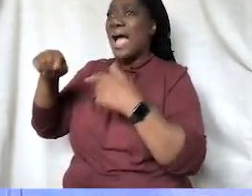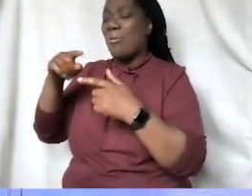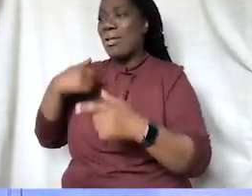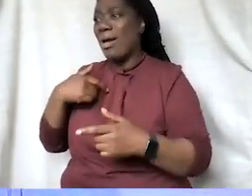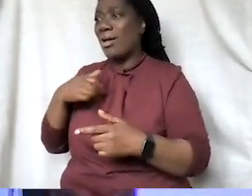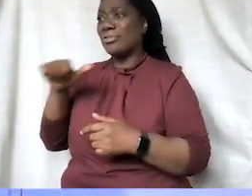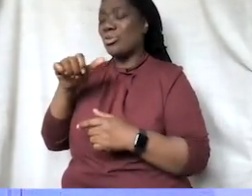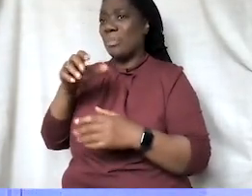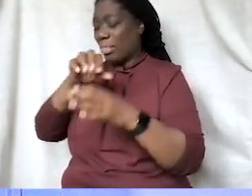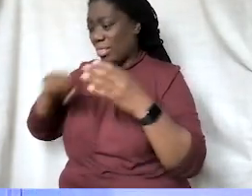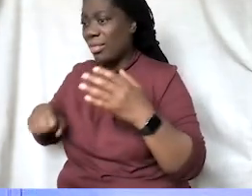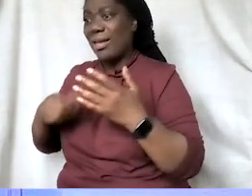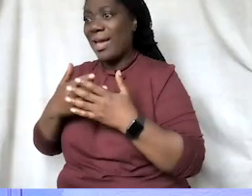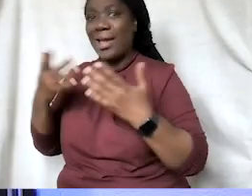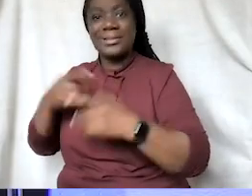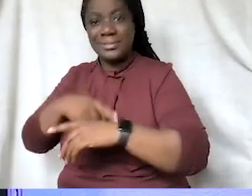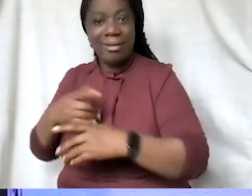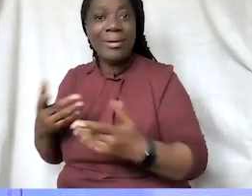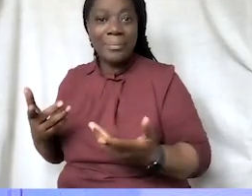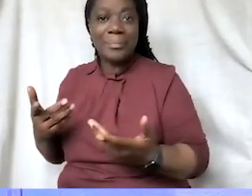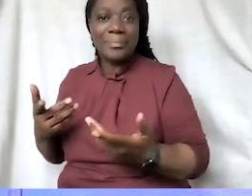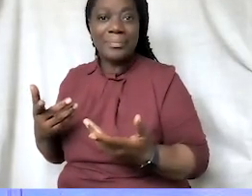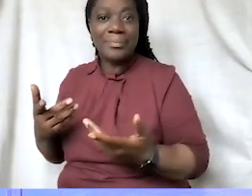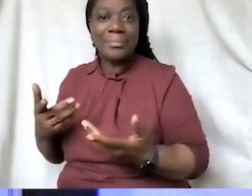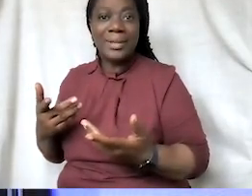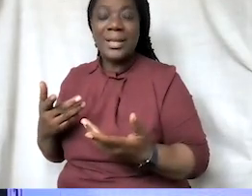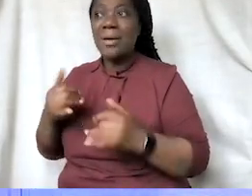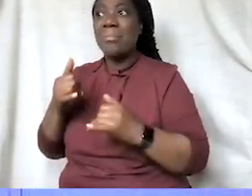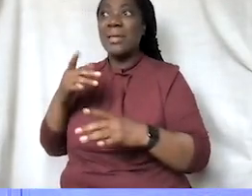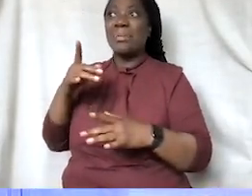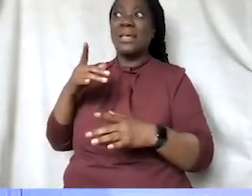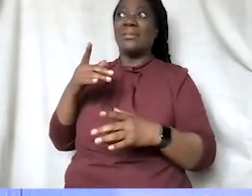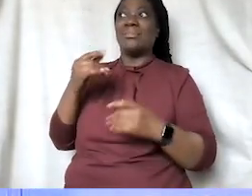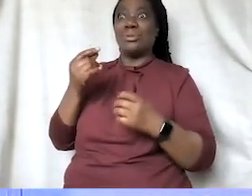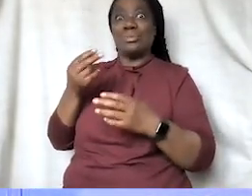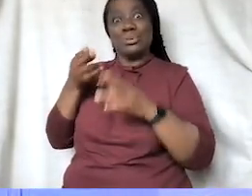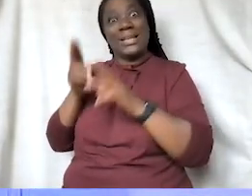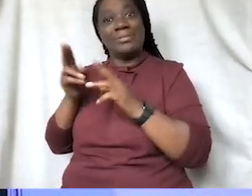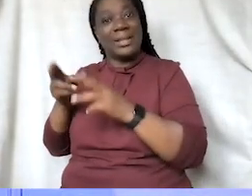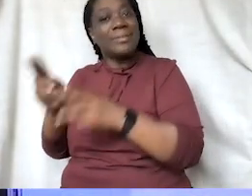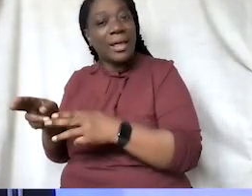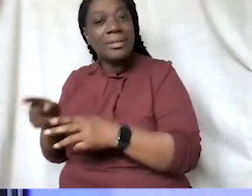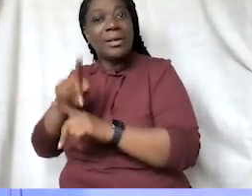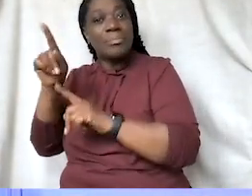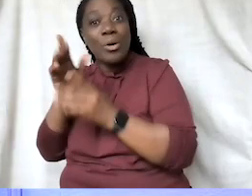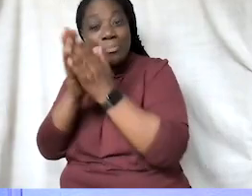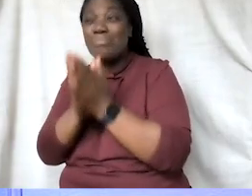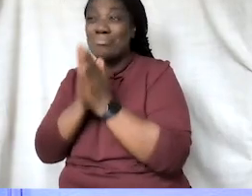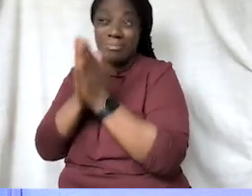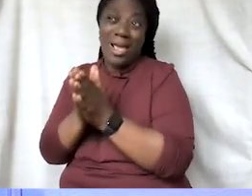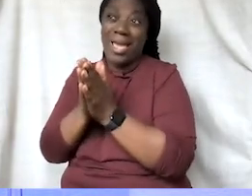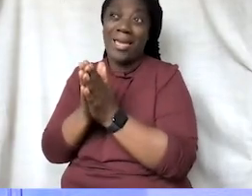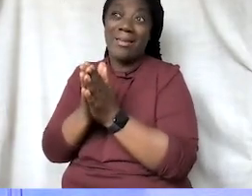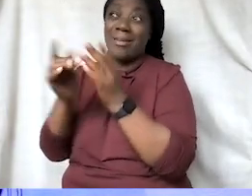snatched out of us. Many times we should have been dead, but prayer. I've come by to tell